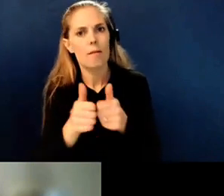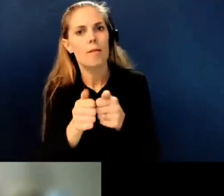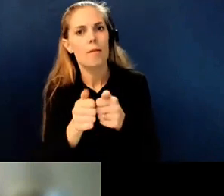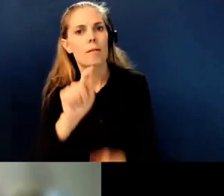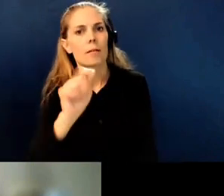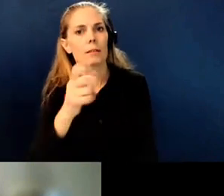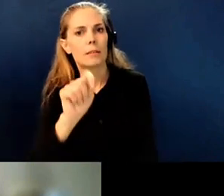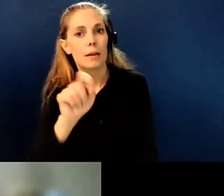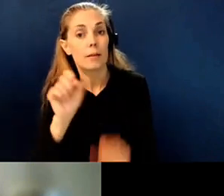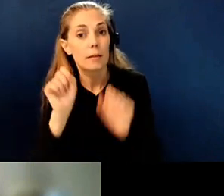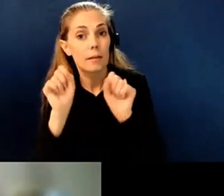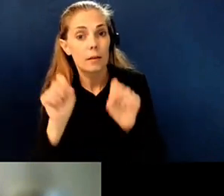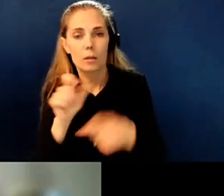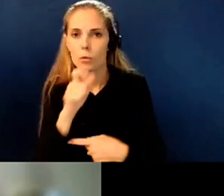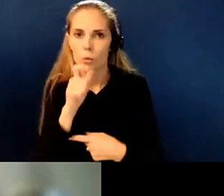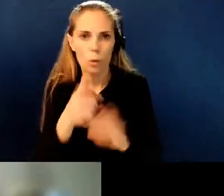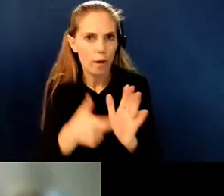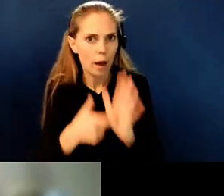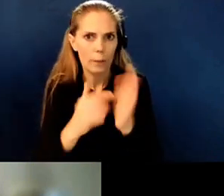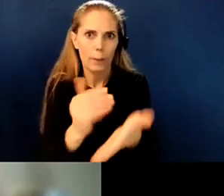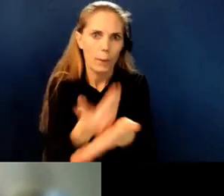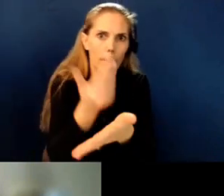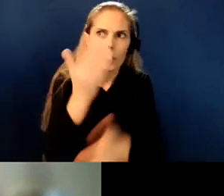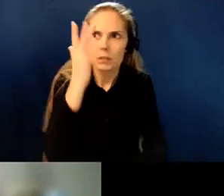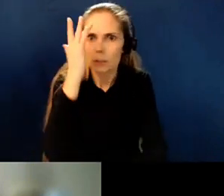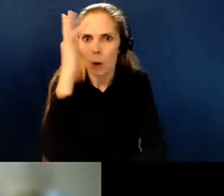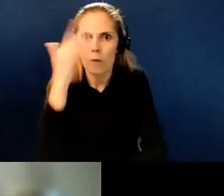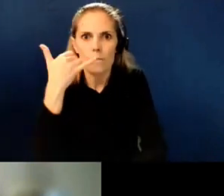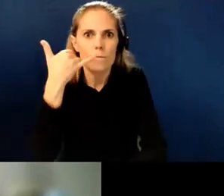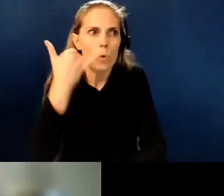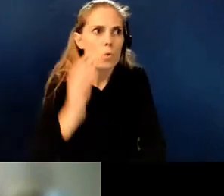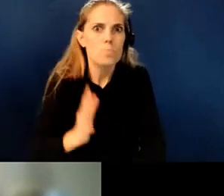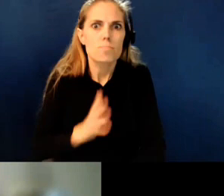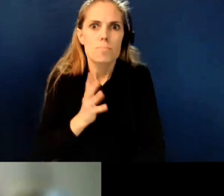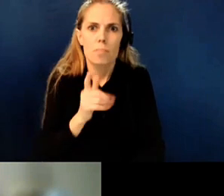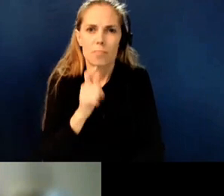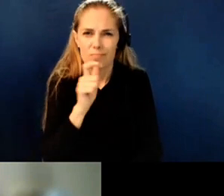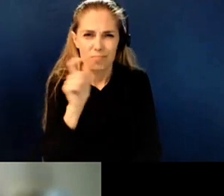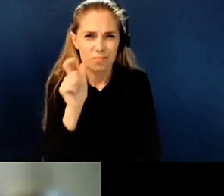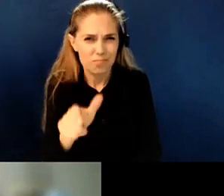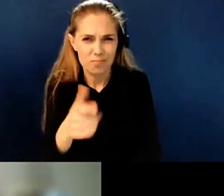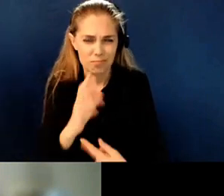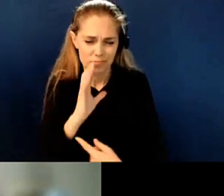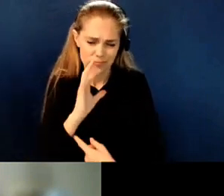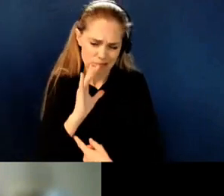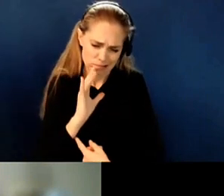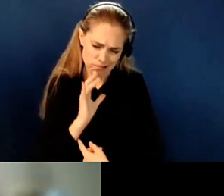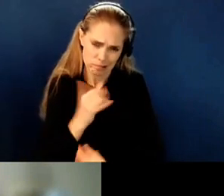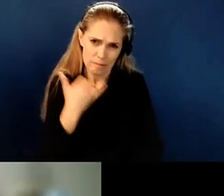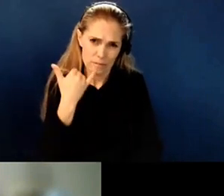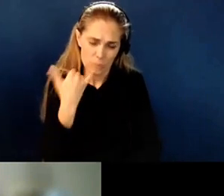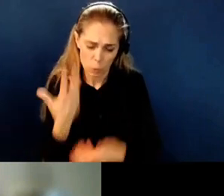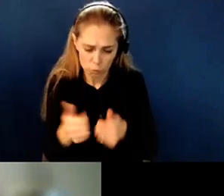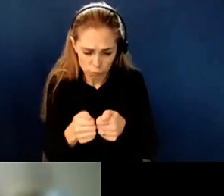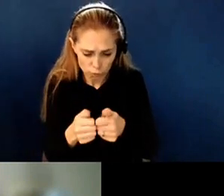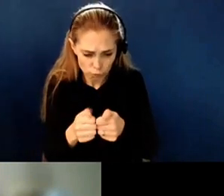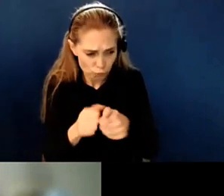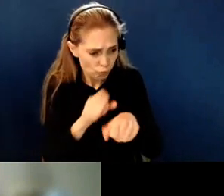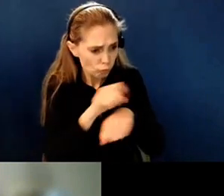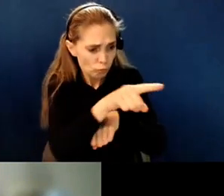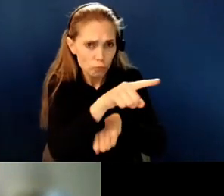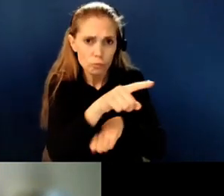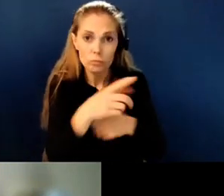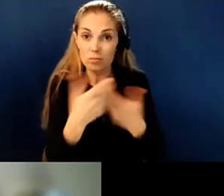This is basically a really archaic technology, and it works extremely well.